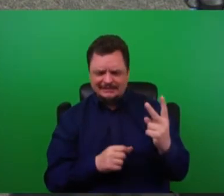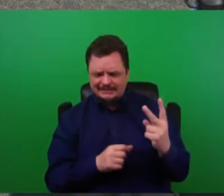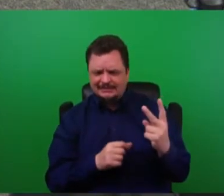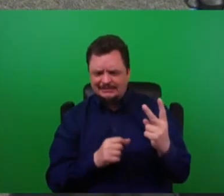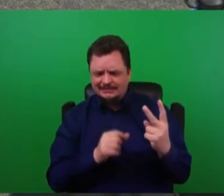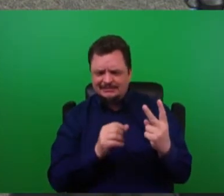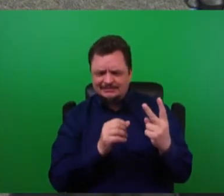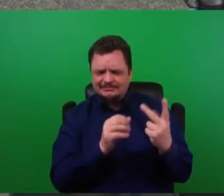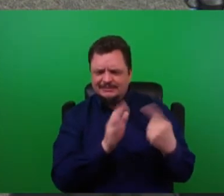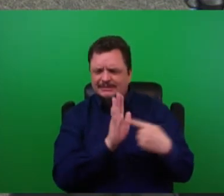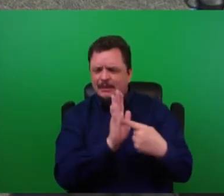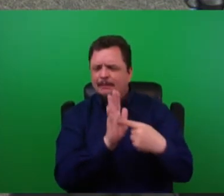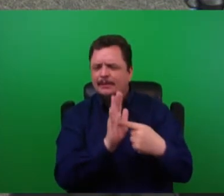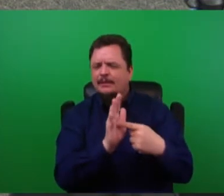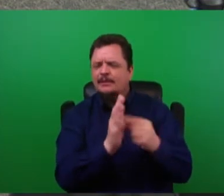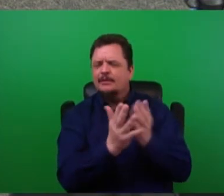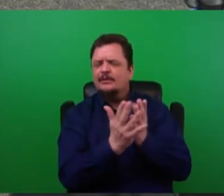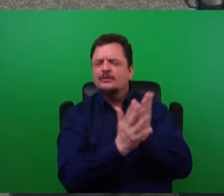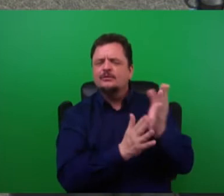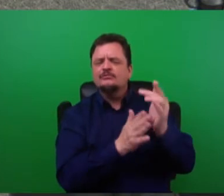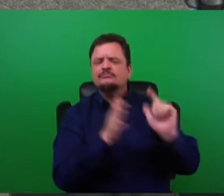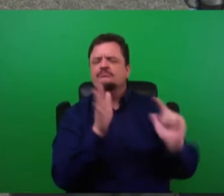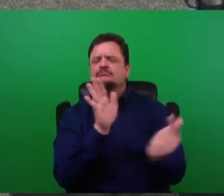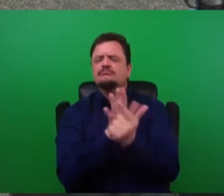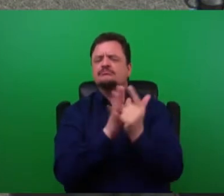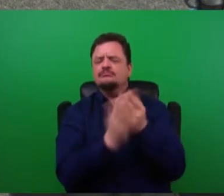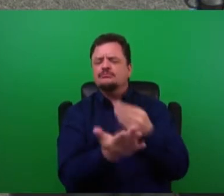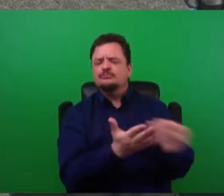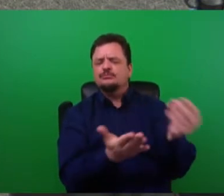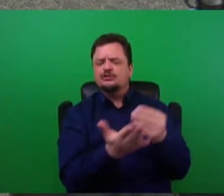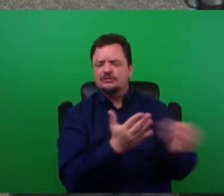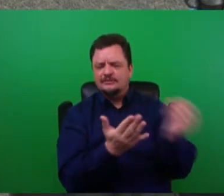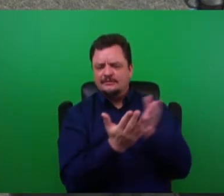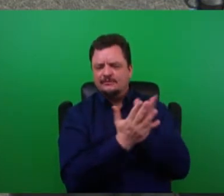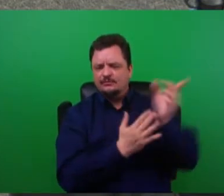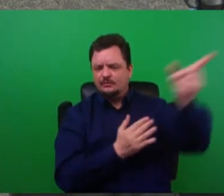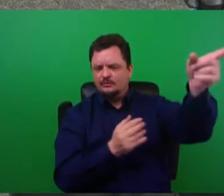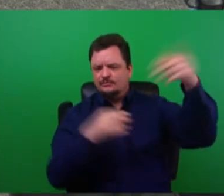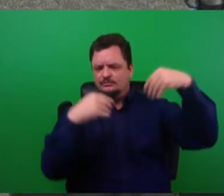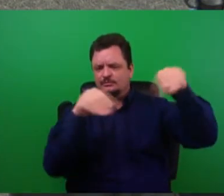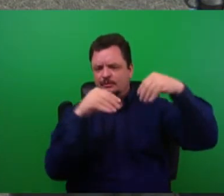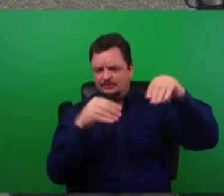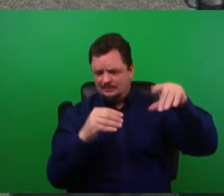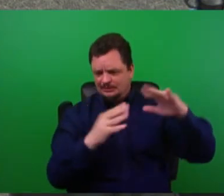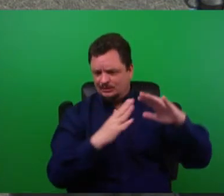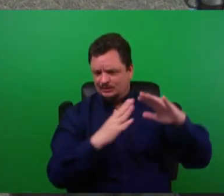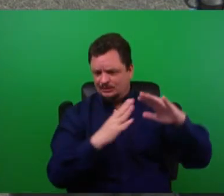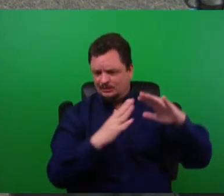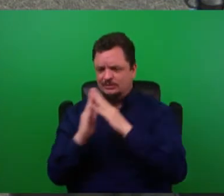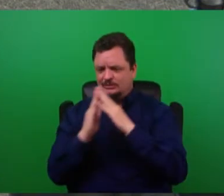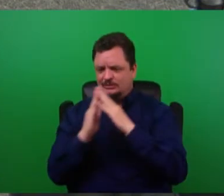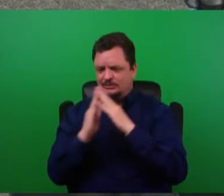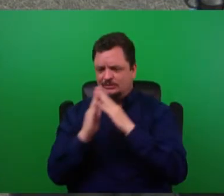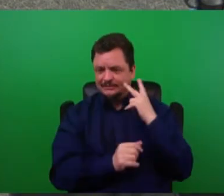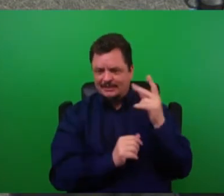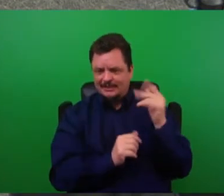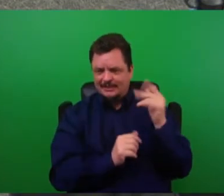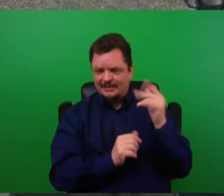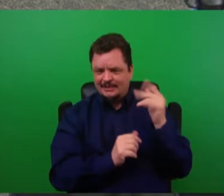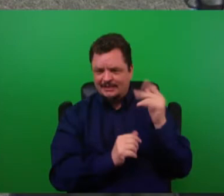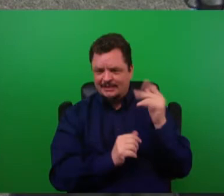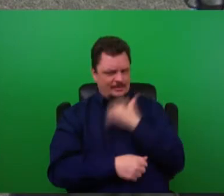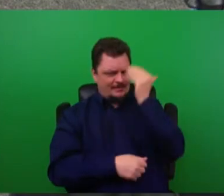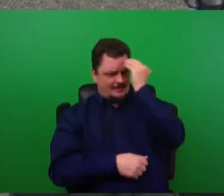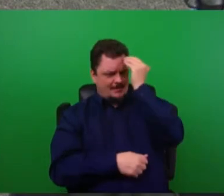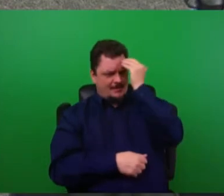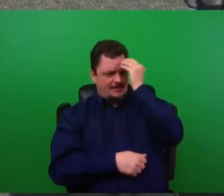purchases from dealers within the community. And so that's how we know that our students are getting access to it, but I couldn't tell